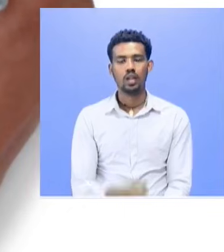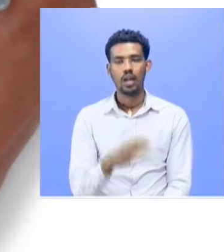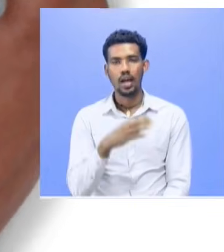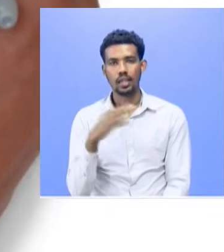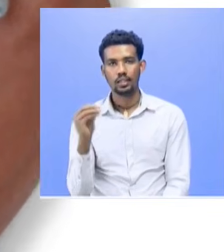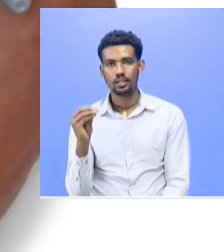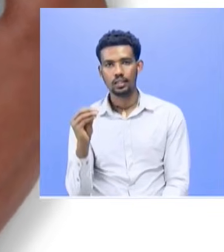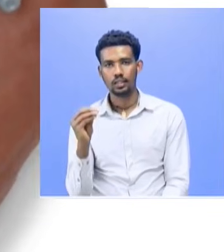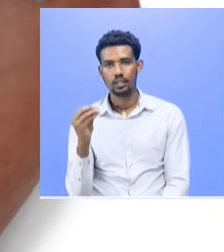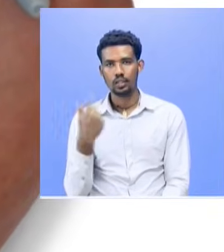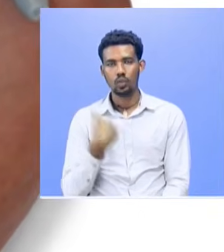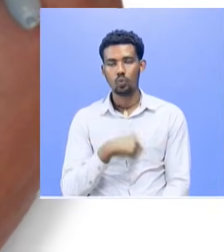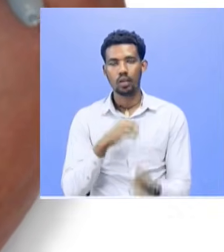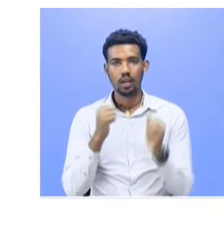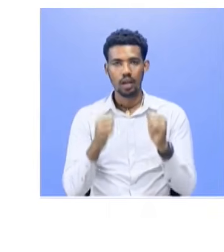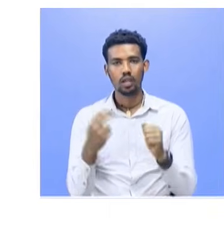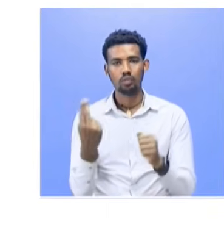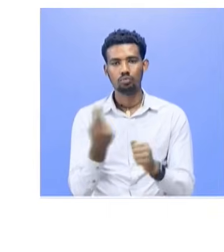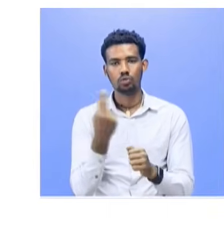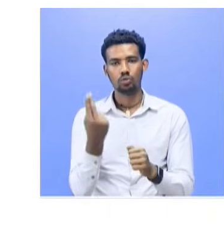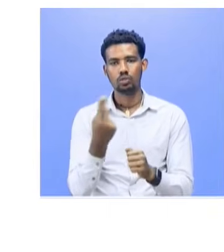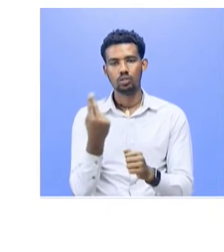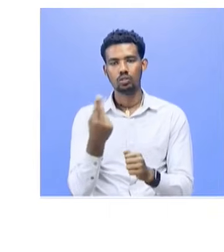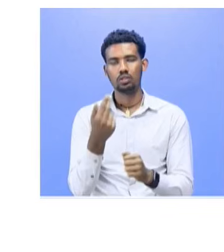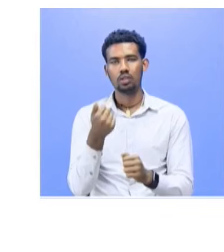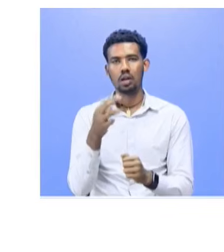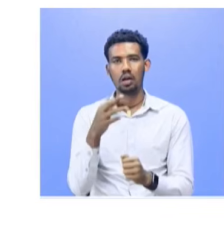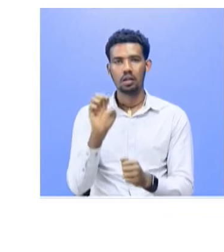and we can use are.